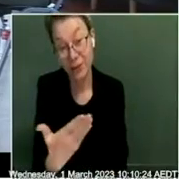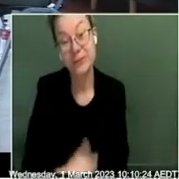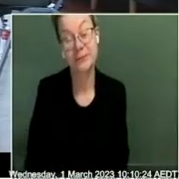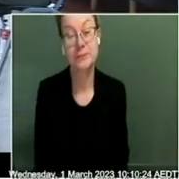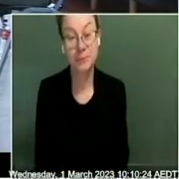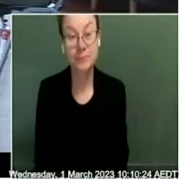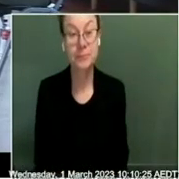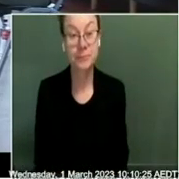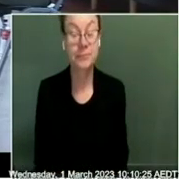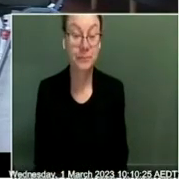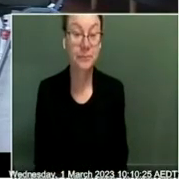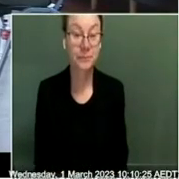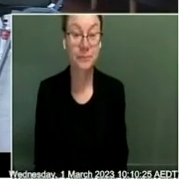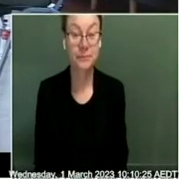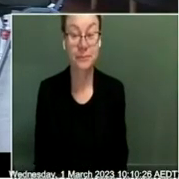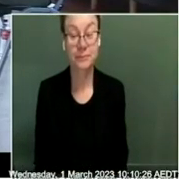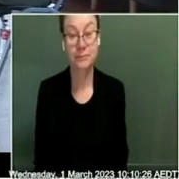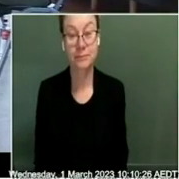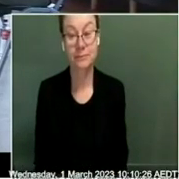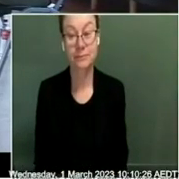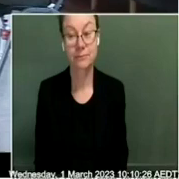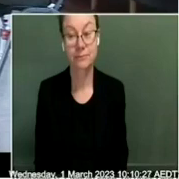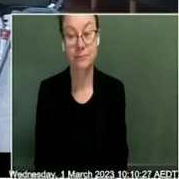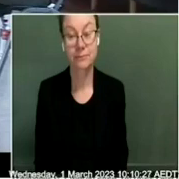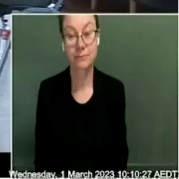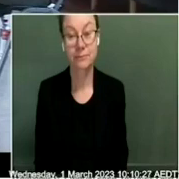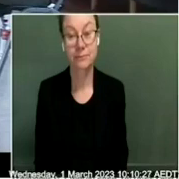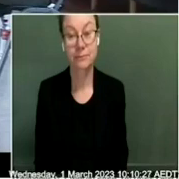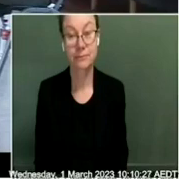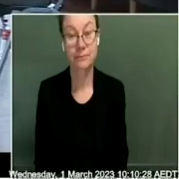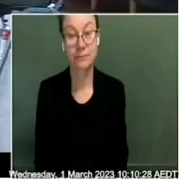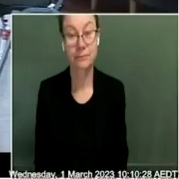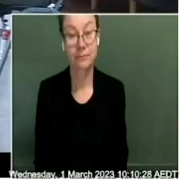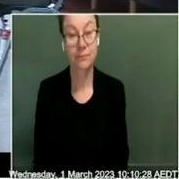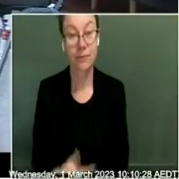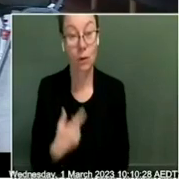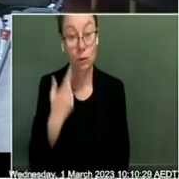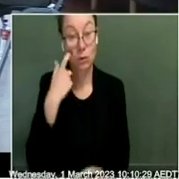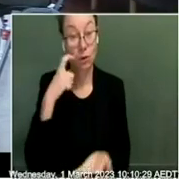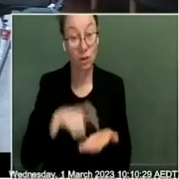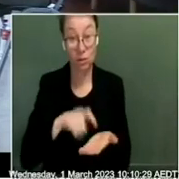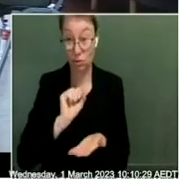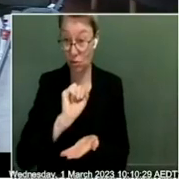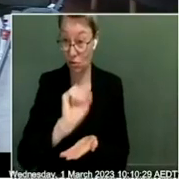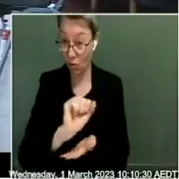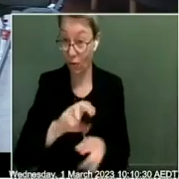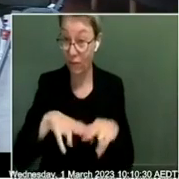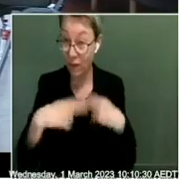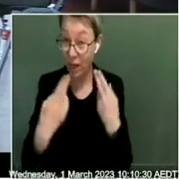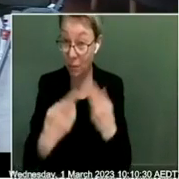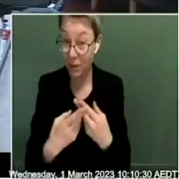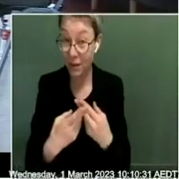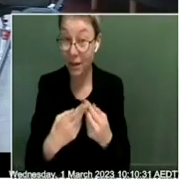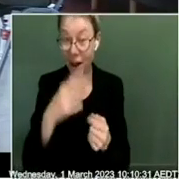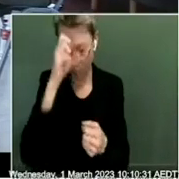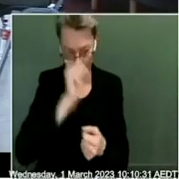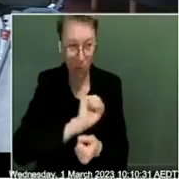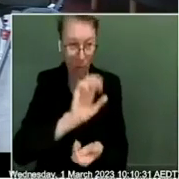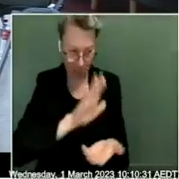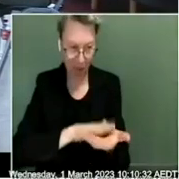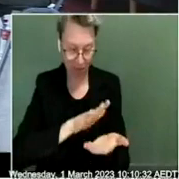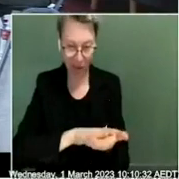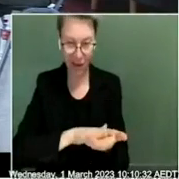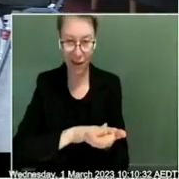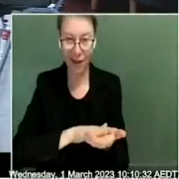I'd just like to acknowledge your family and... Mm. I remember your mother from the opening of the First